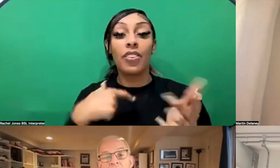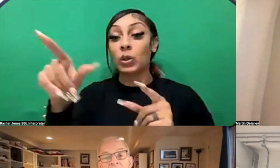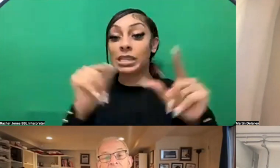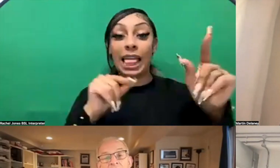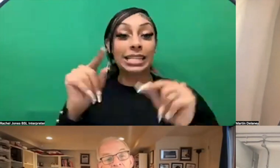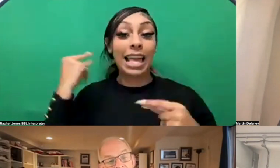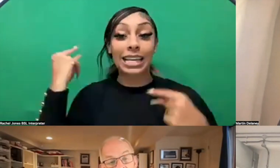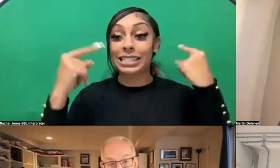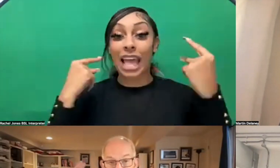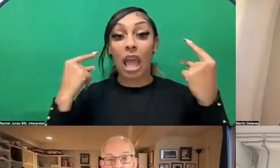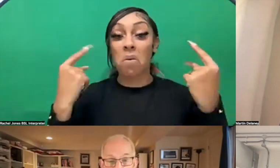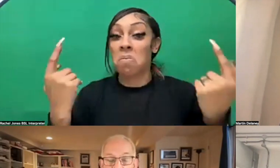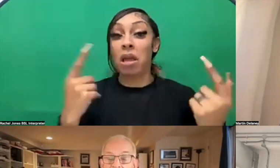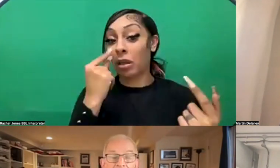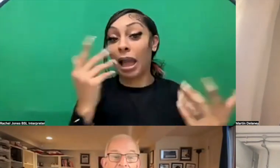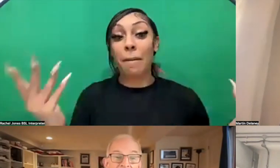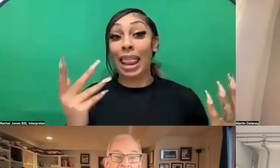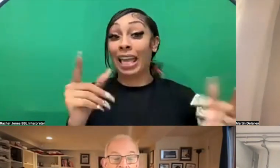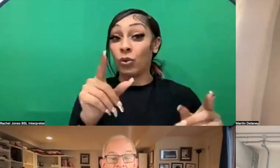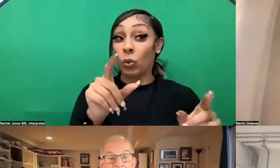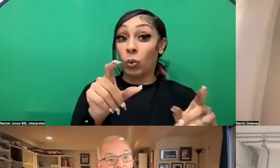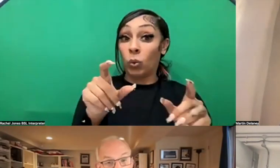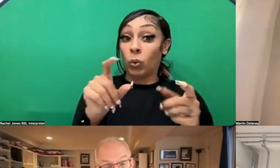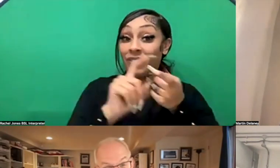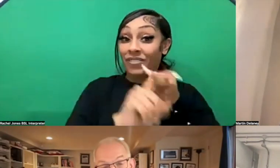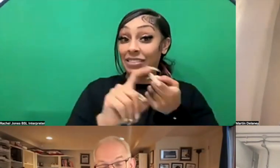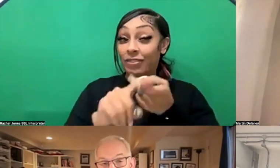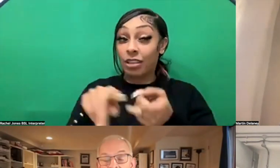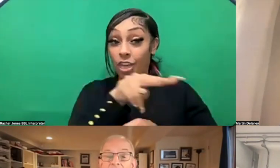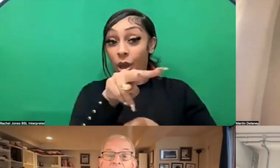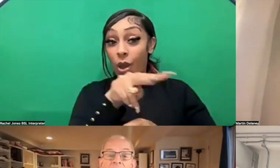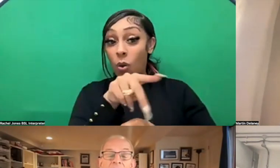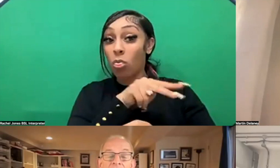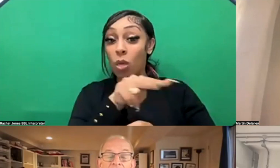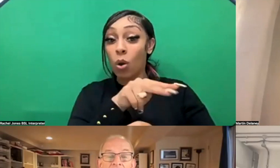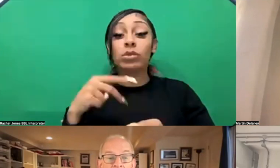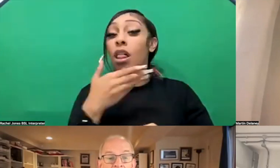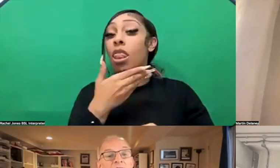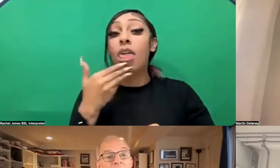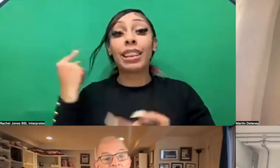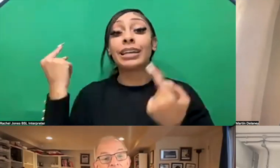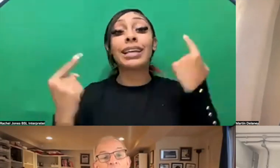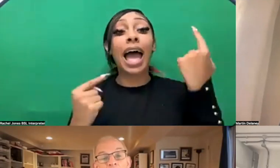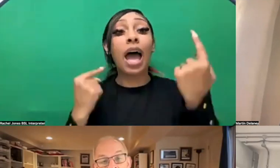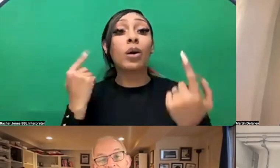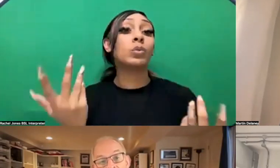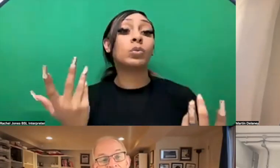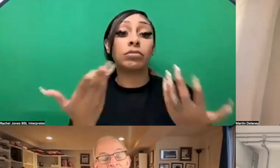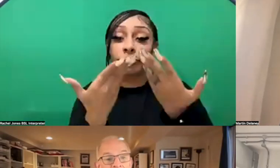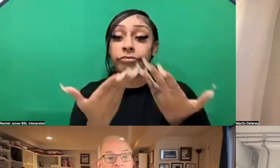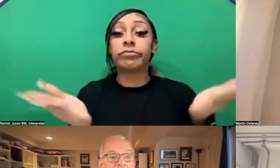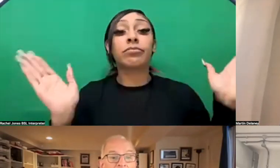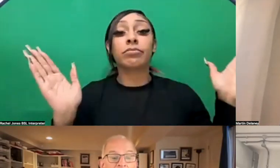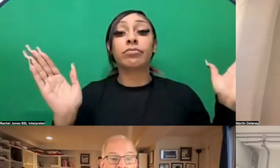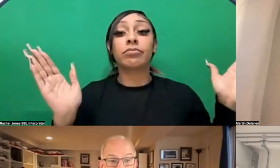So if you stick with those ones, those sounds, and those are very many sounds, you have really a very wide palette of